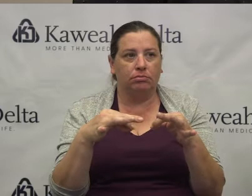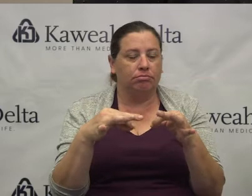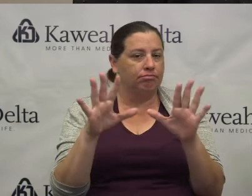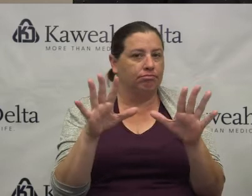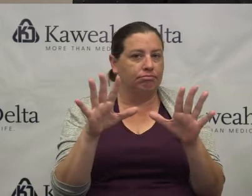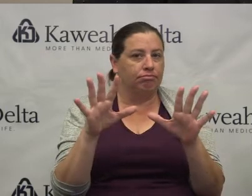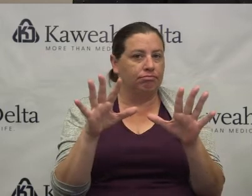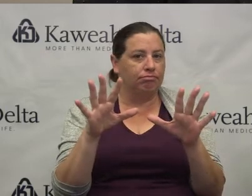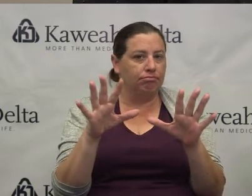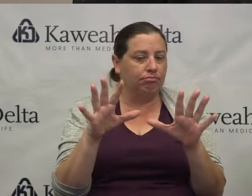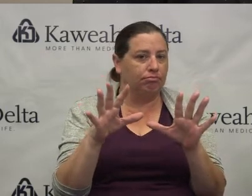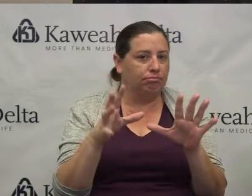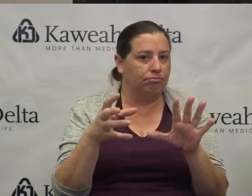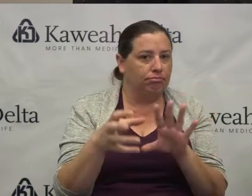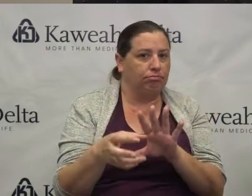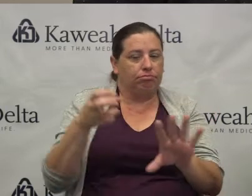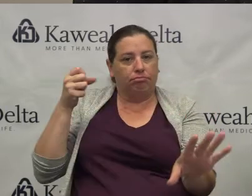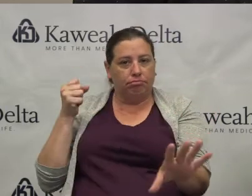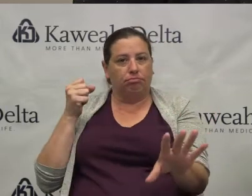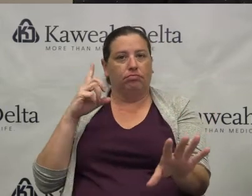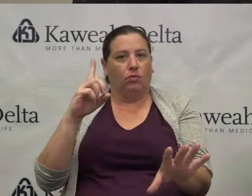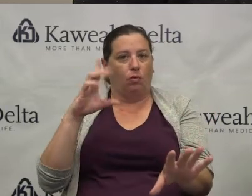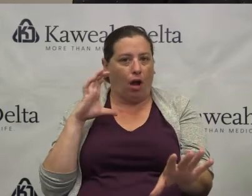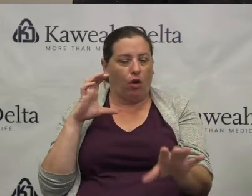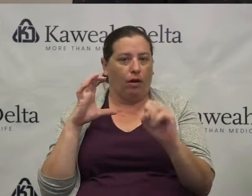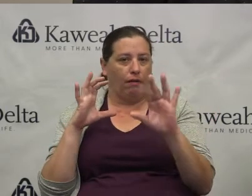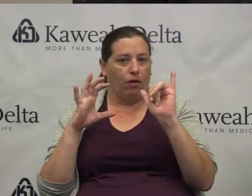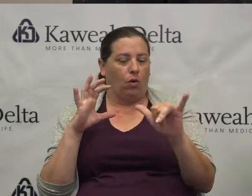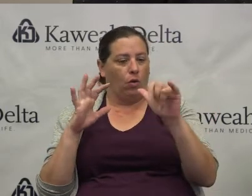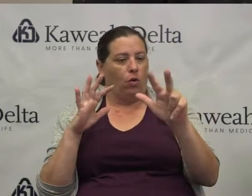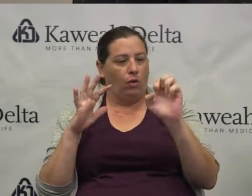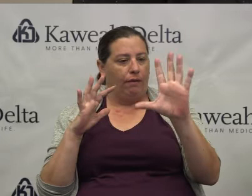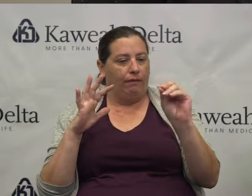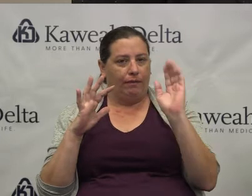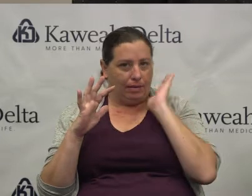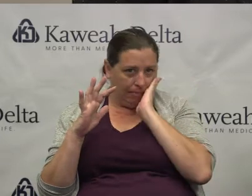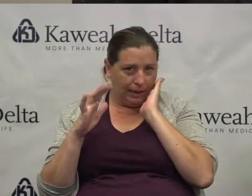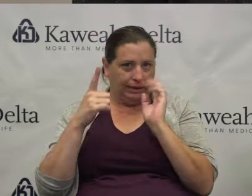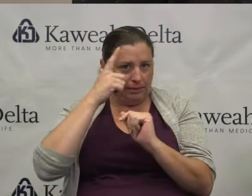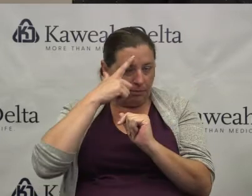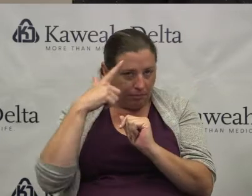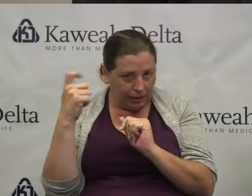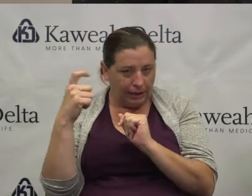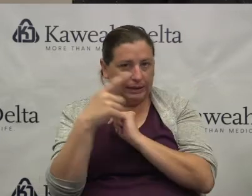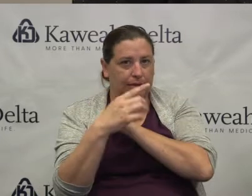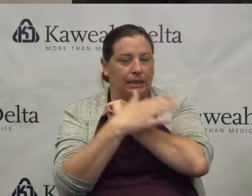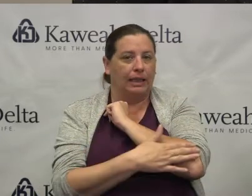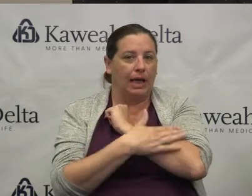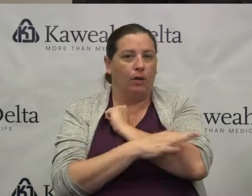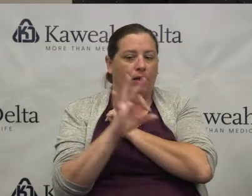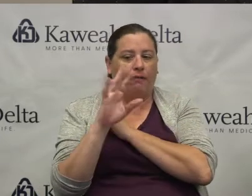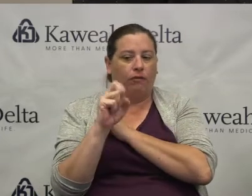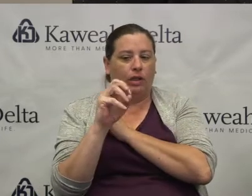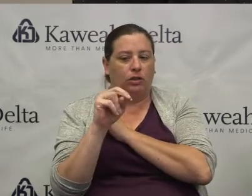back 100 of those 350 beds because the county of Fresno was not able